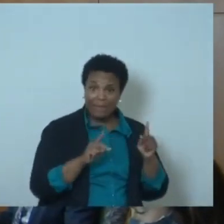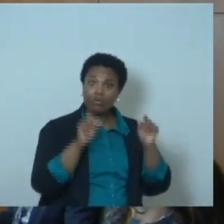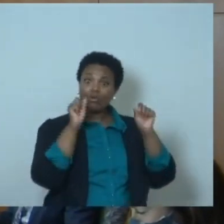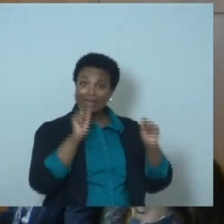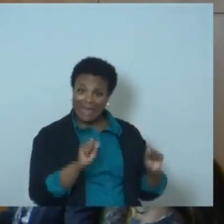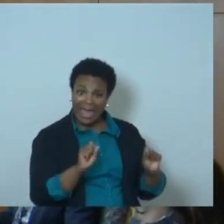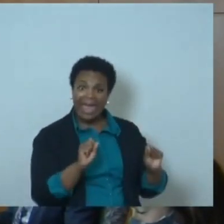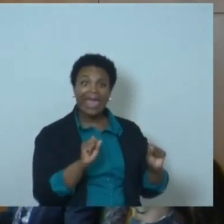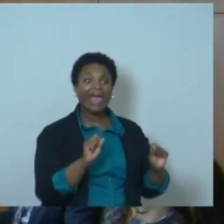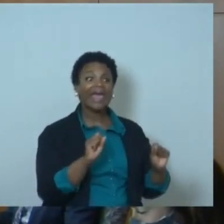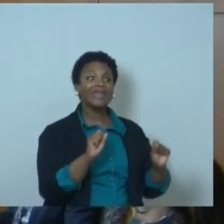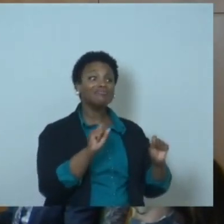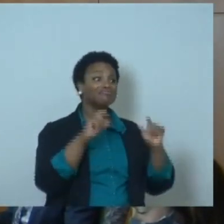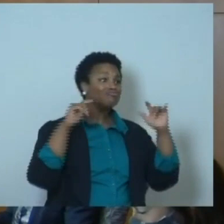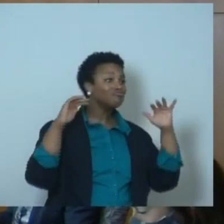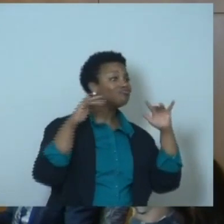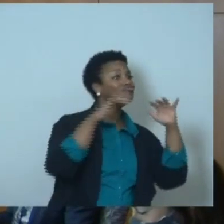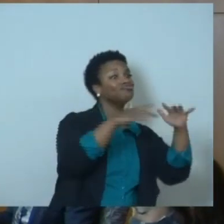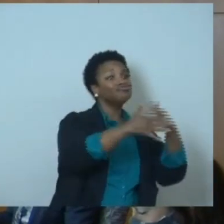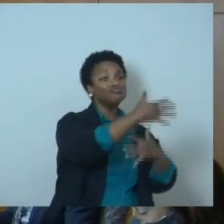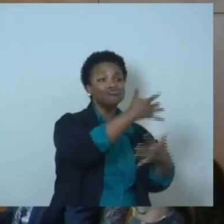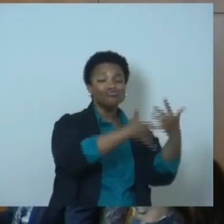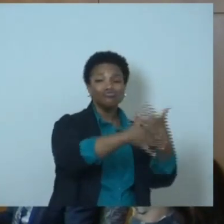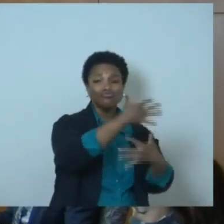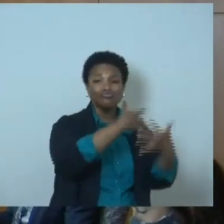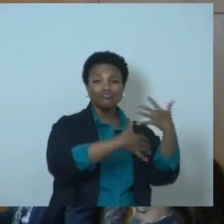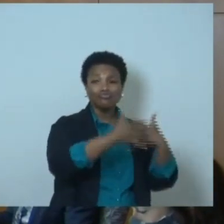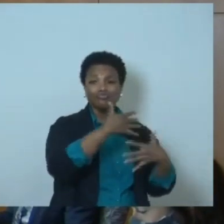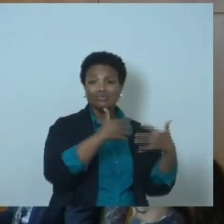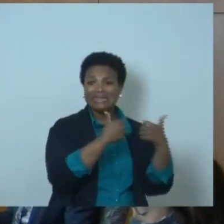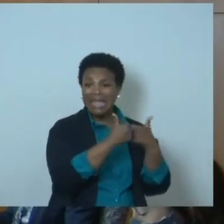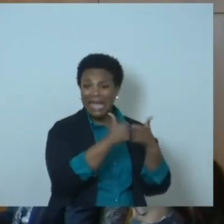concerts, Isotopes games, or United games maybe this summer?